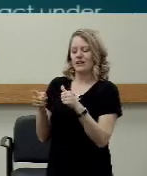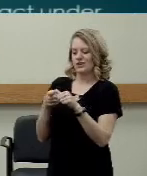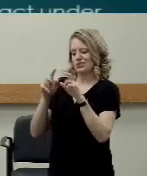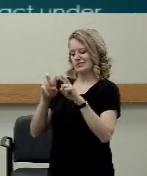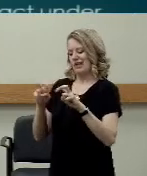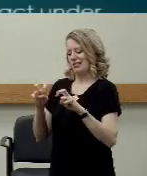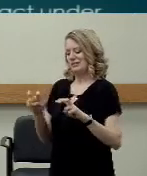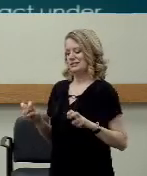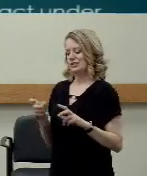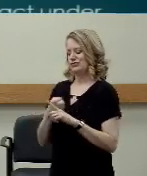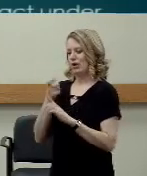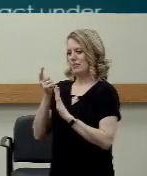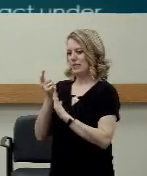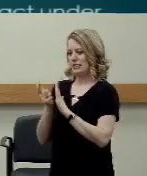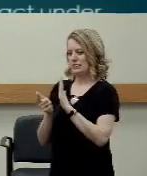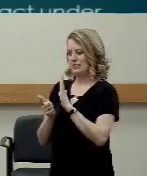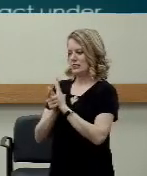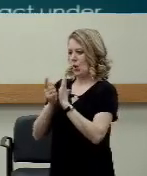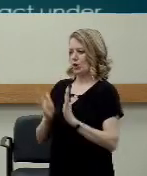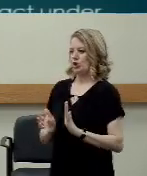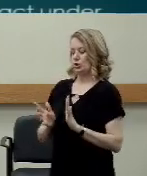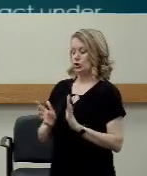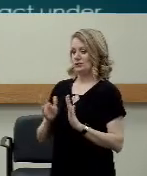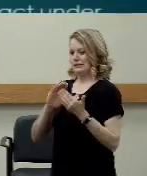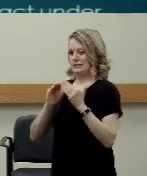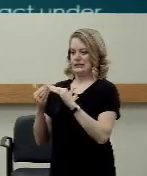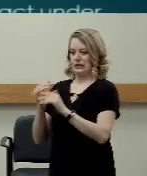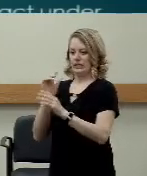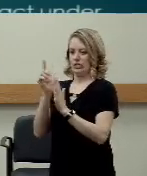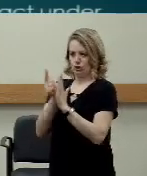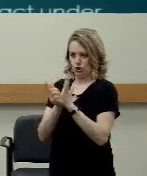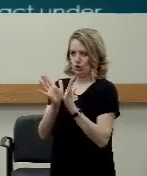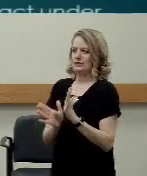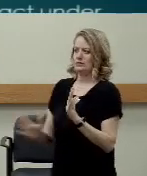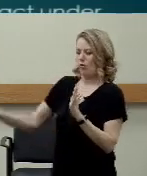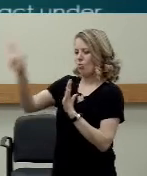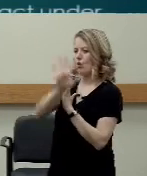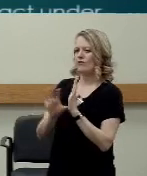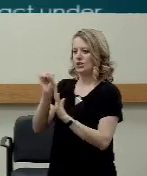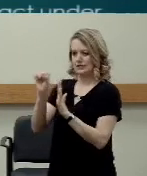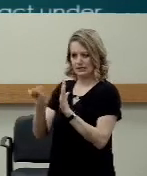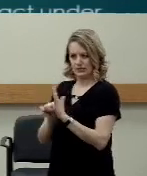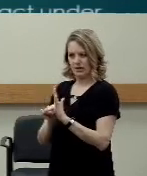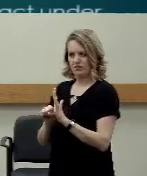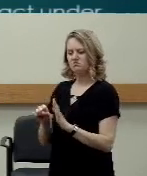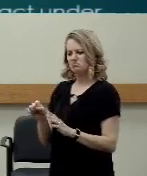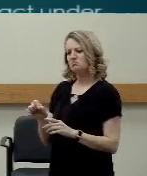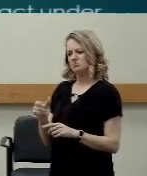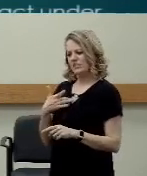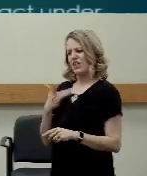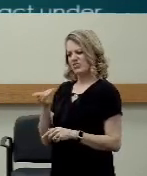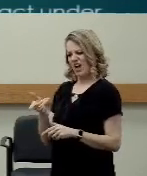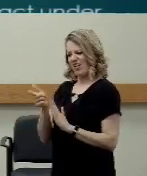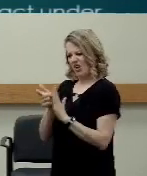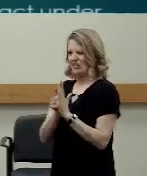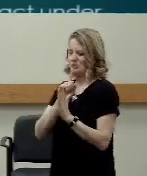South Dakota's legal community, their city attorneys statewide, that the statute was very